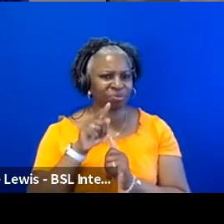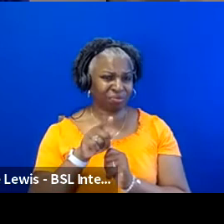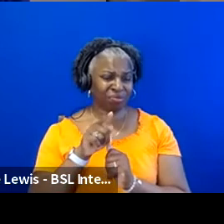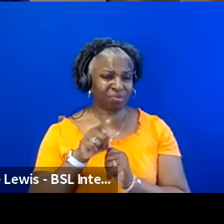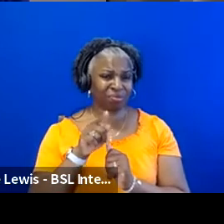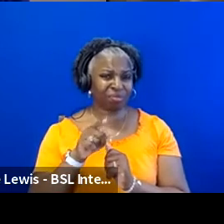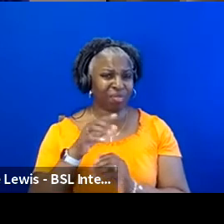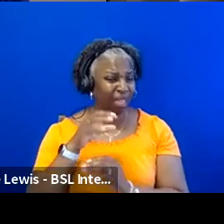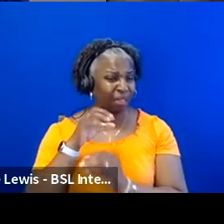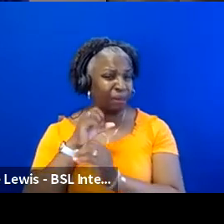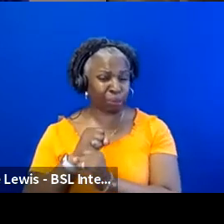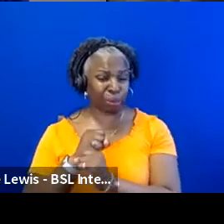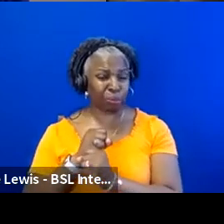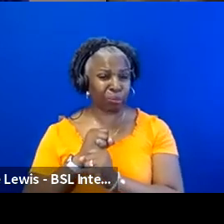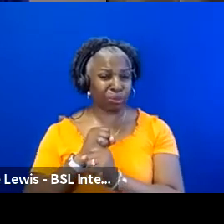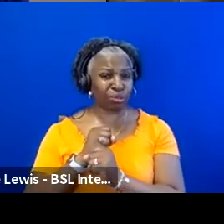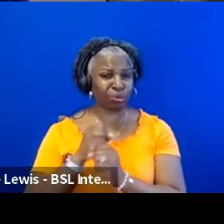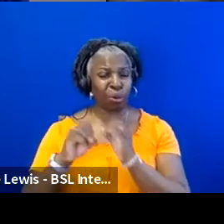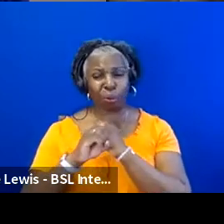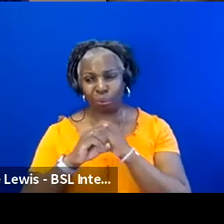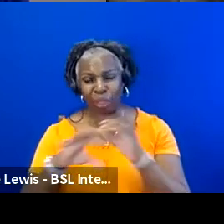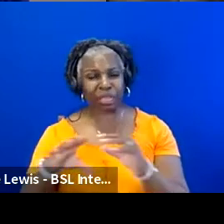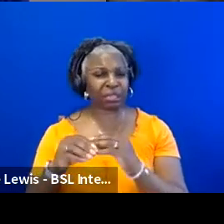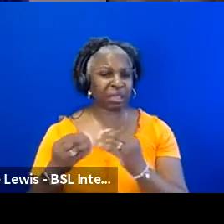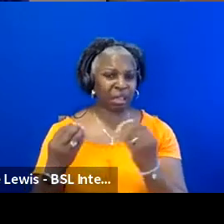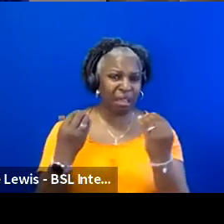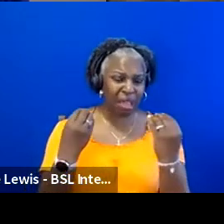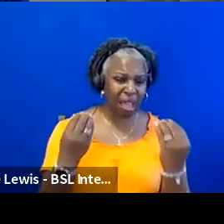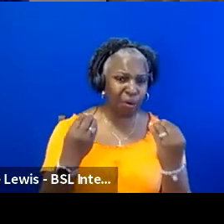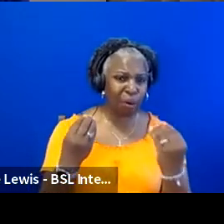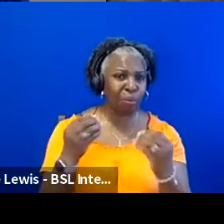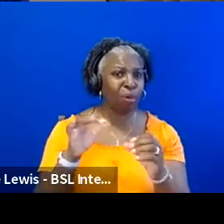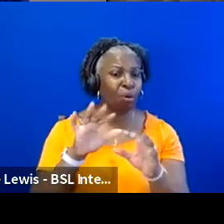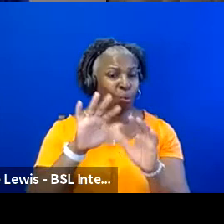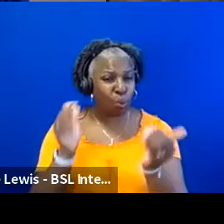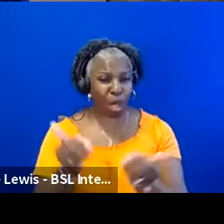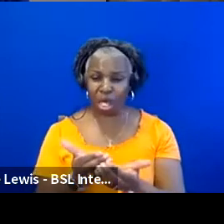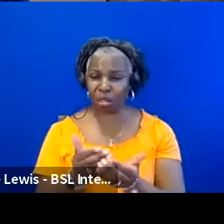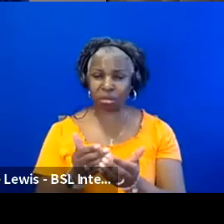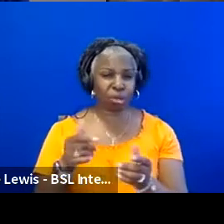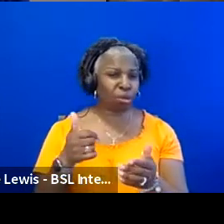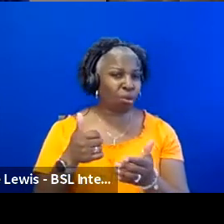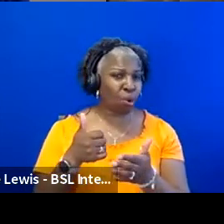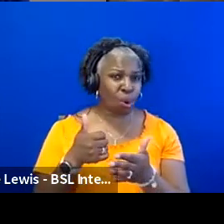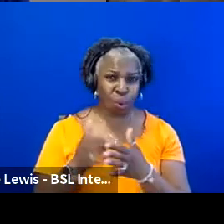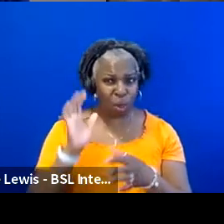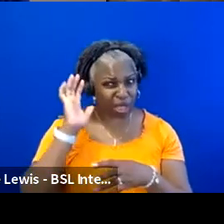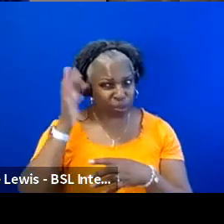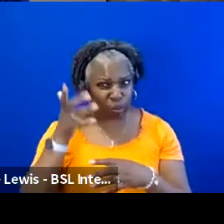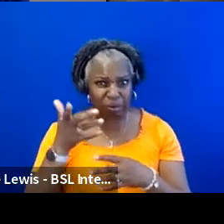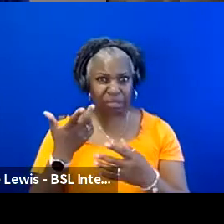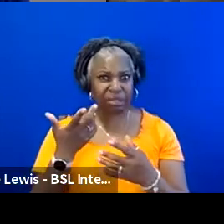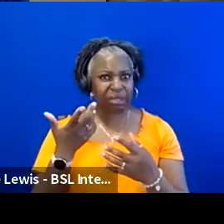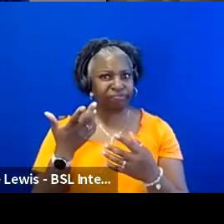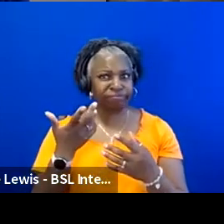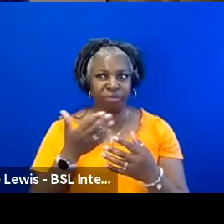independent media outlets. Independent media in the Arab world is constantly under threat. It is constantly underfunded, and they